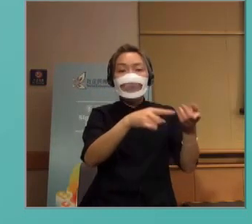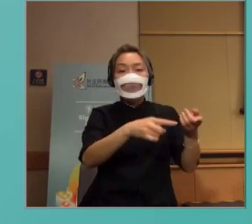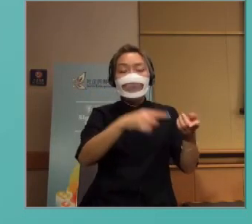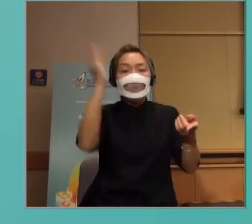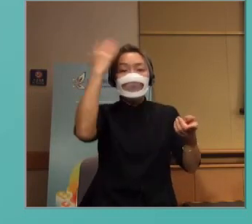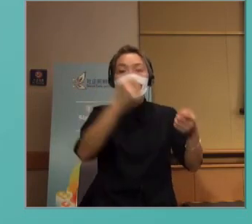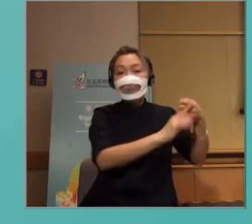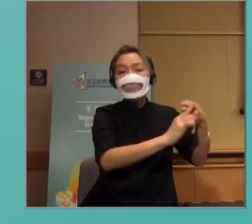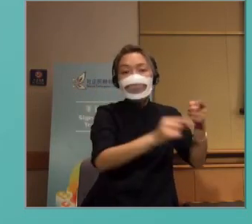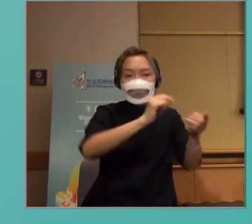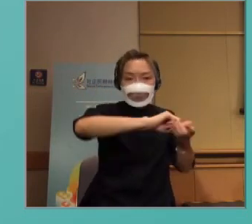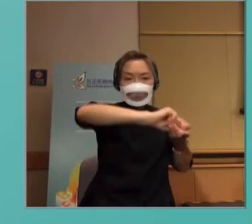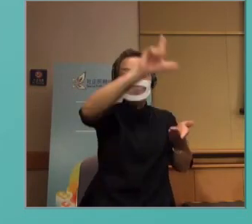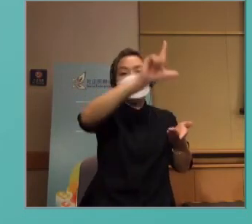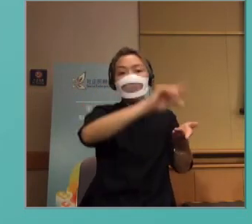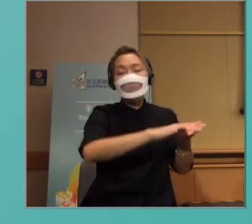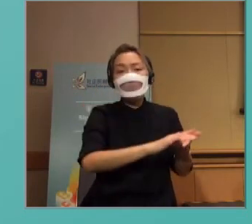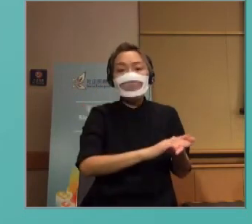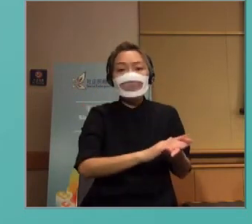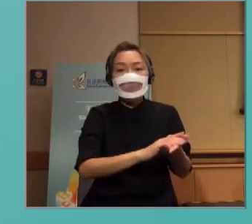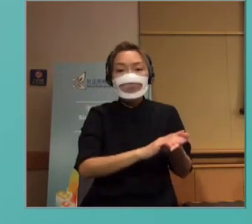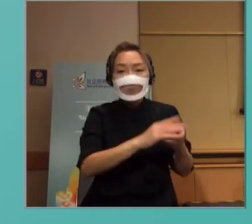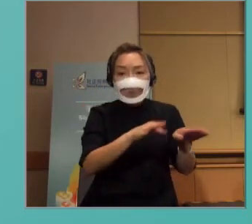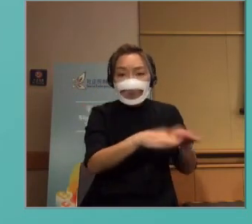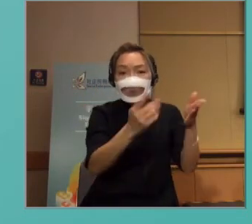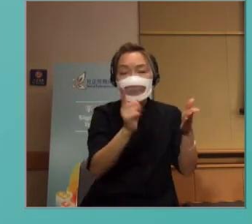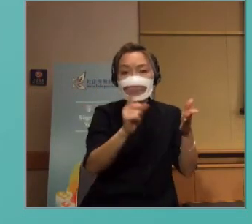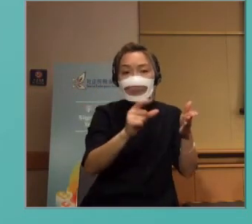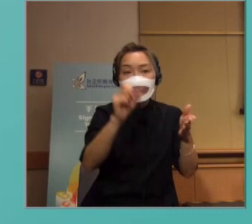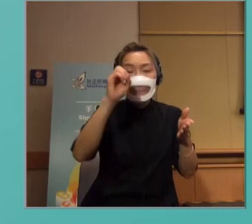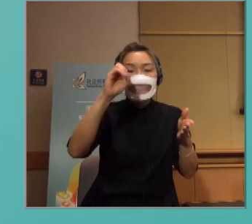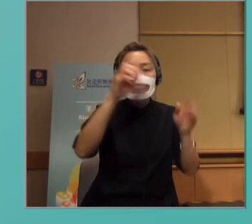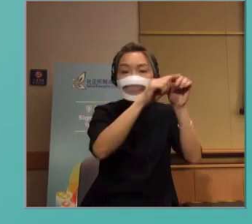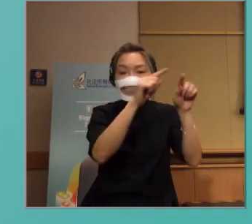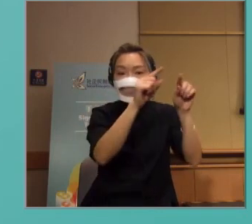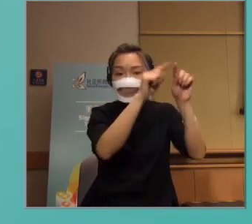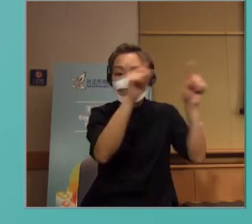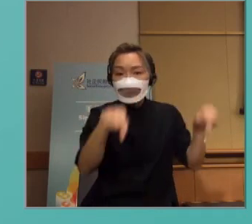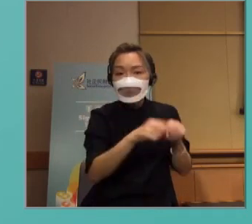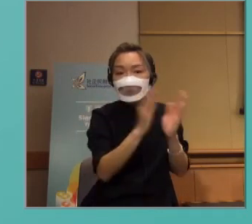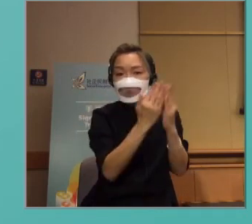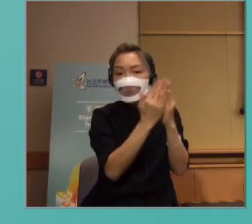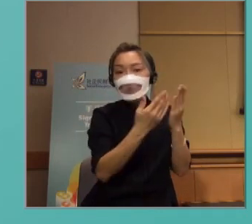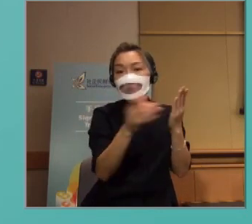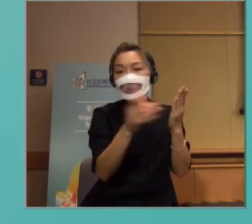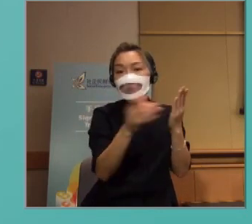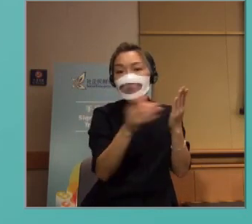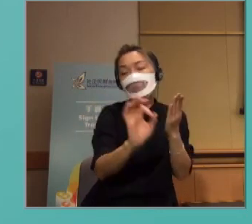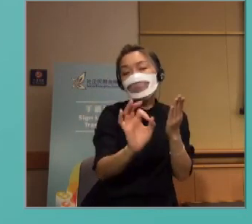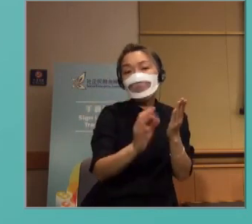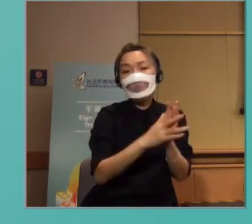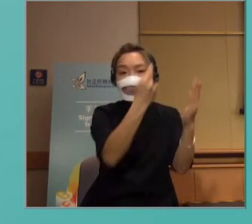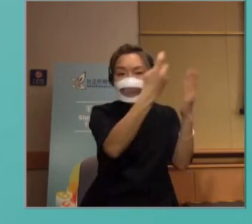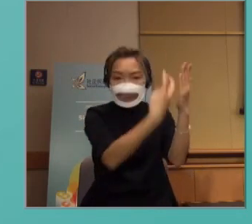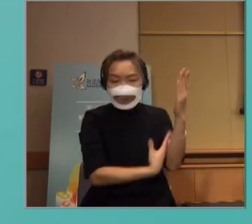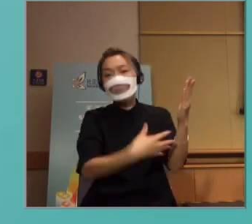white paper or even have the terms and condition. And it really became an afterthought that they said, oh, all holders